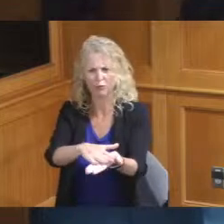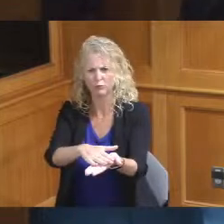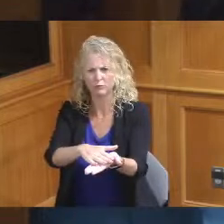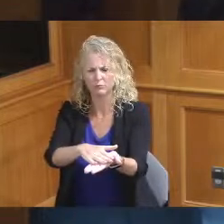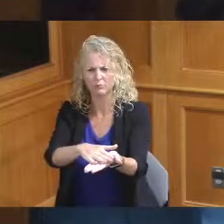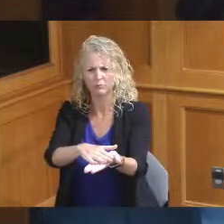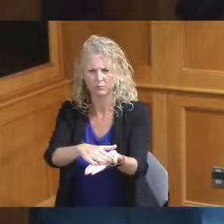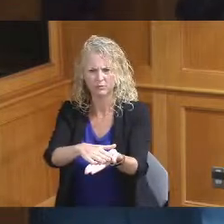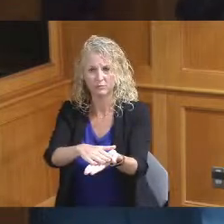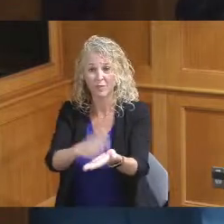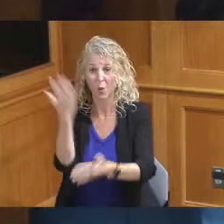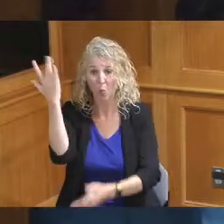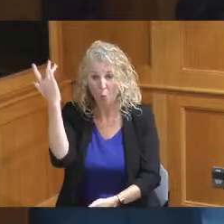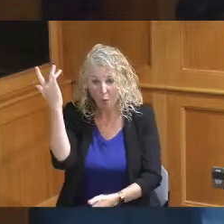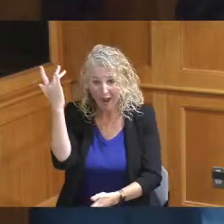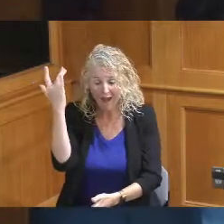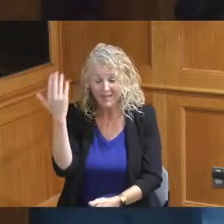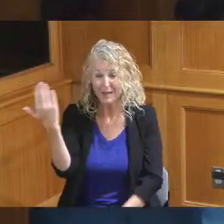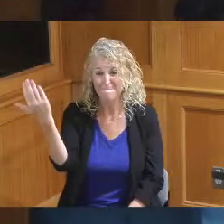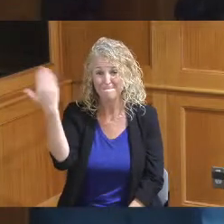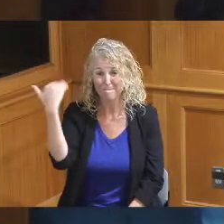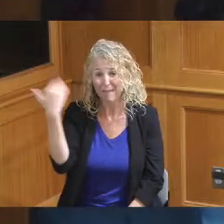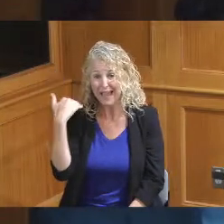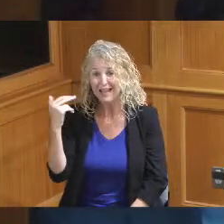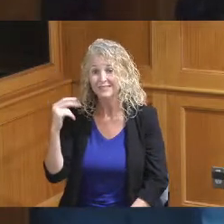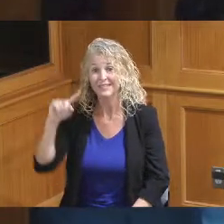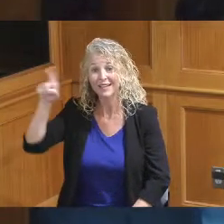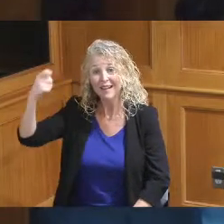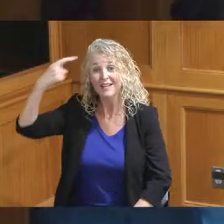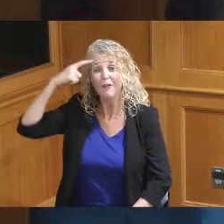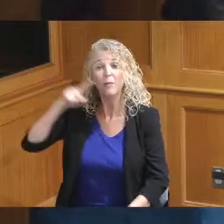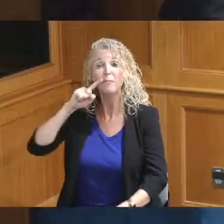as it was previously promised.